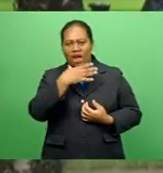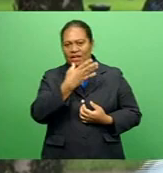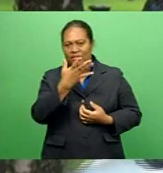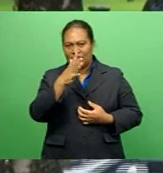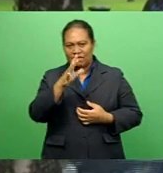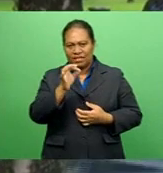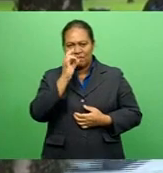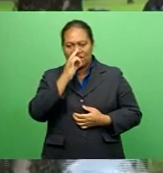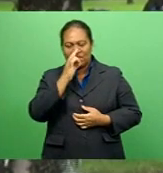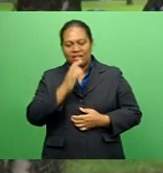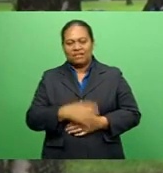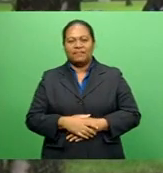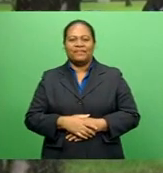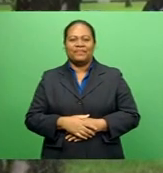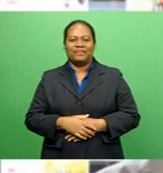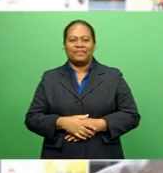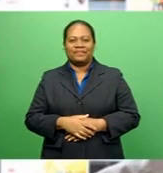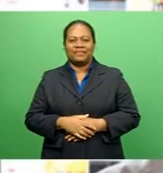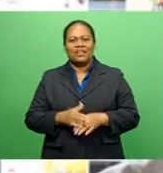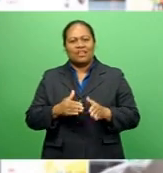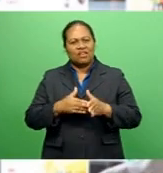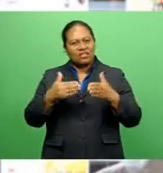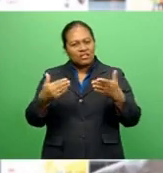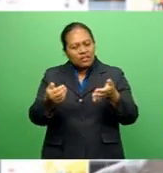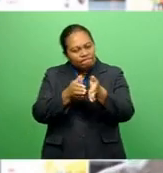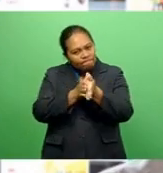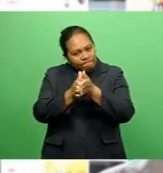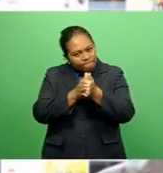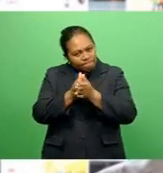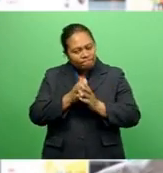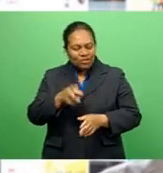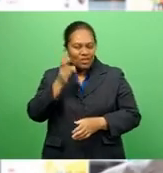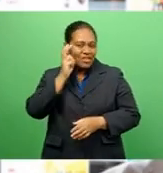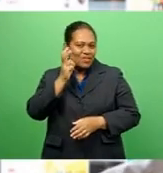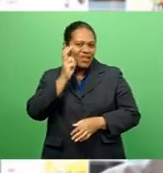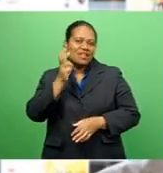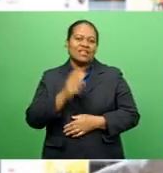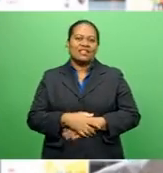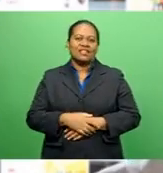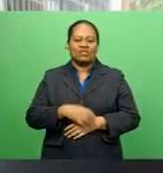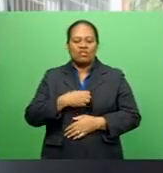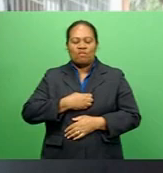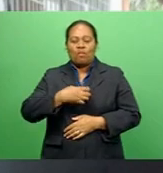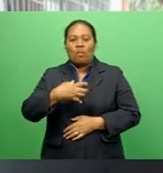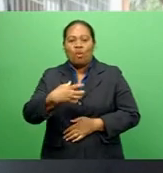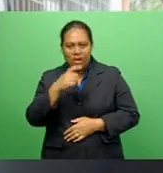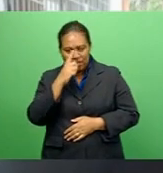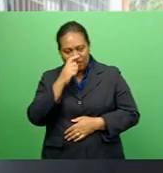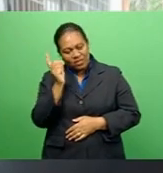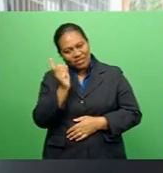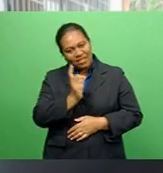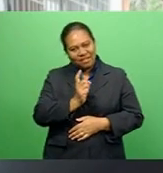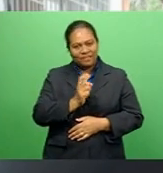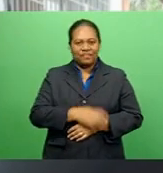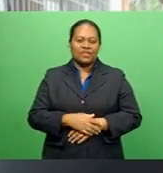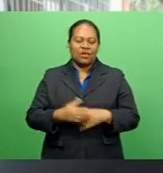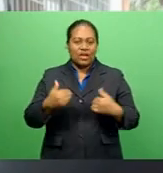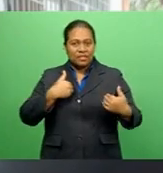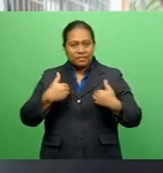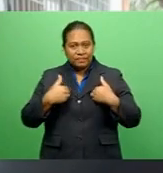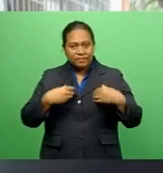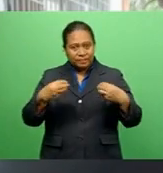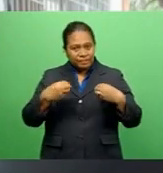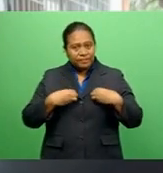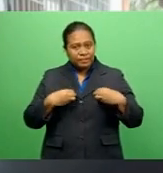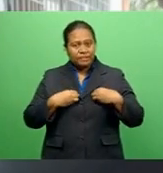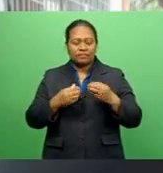So we are looking forward to today's training to get more people. The USP Entrepreneurial Fair